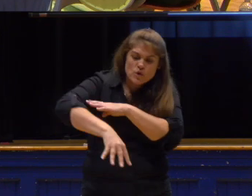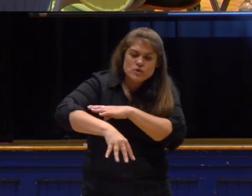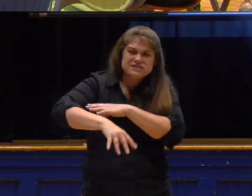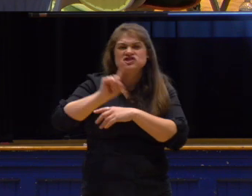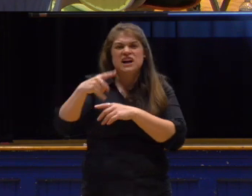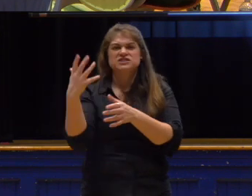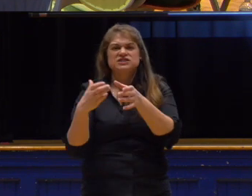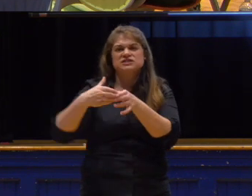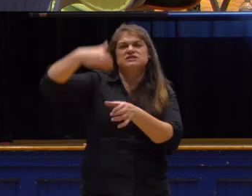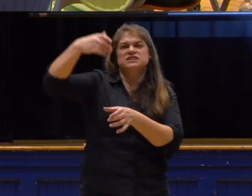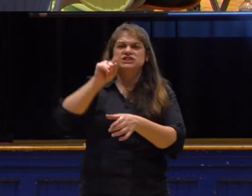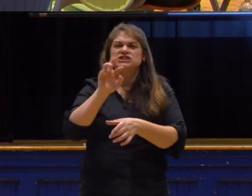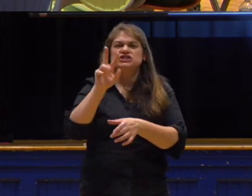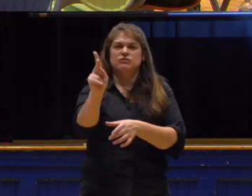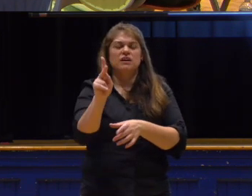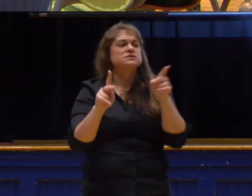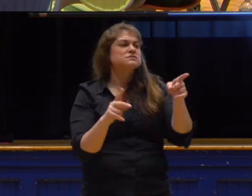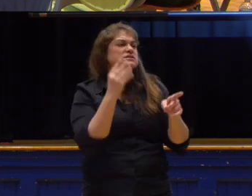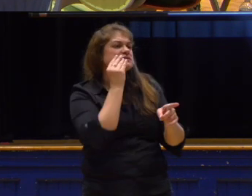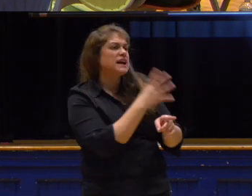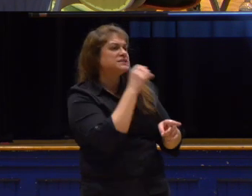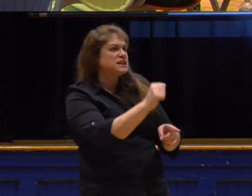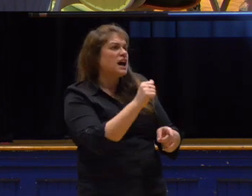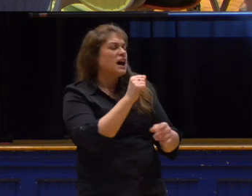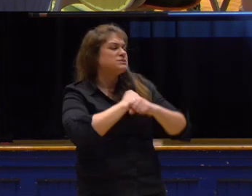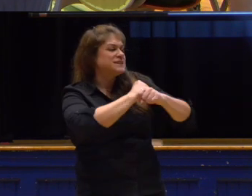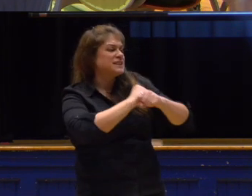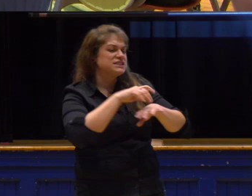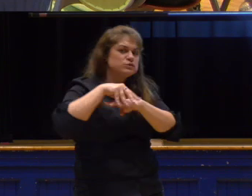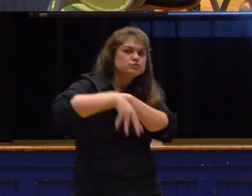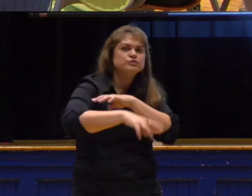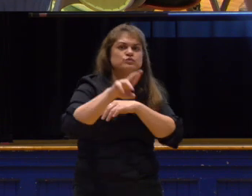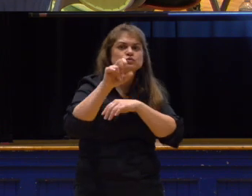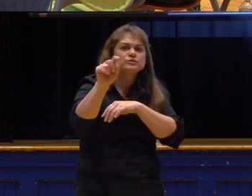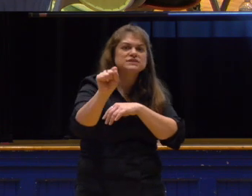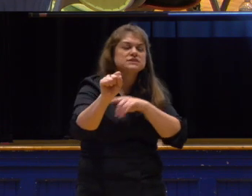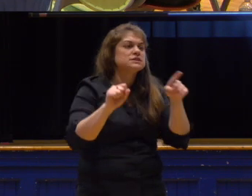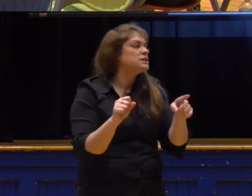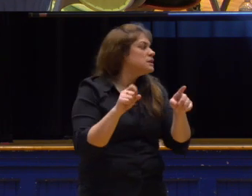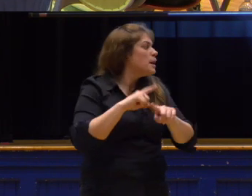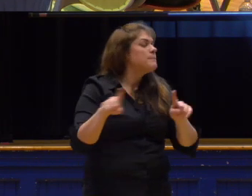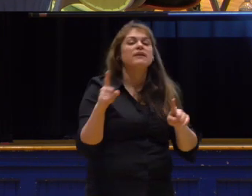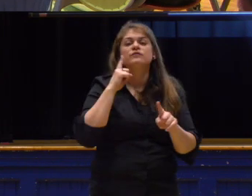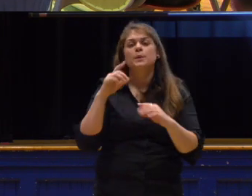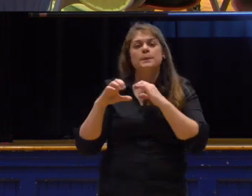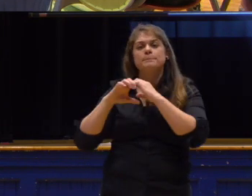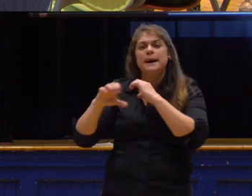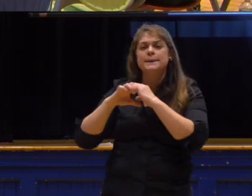trunk itself Protects of the the trunk, tree. but it doesn't protect the roots, and that's my concern. Well, the roots, as far as storing pipes,